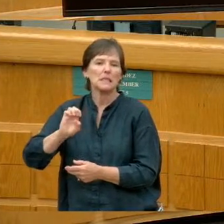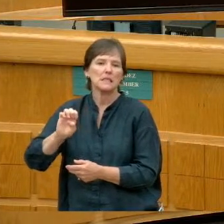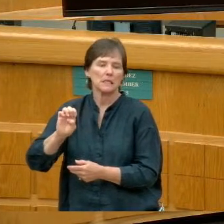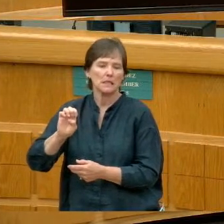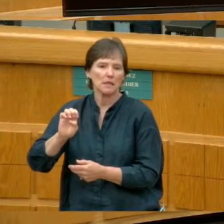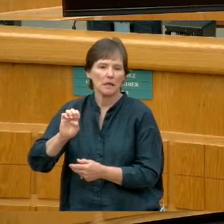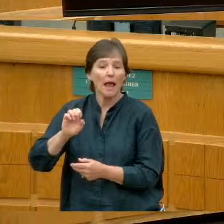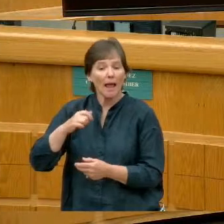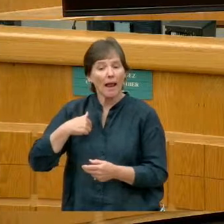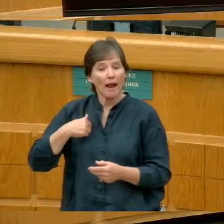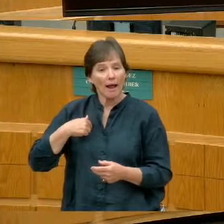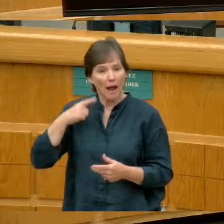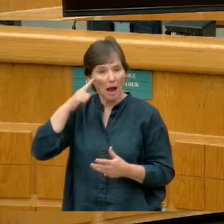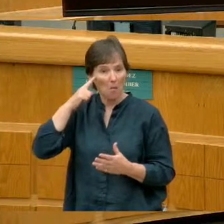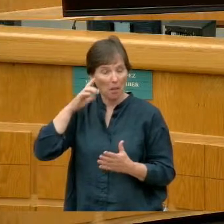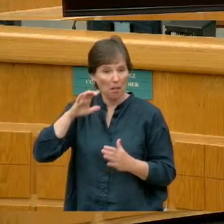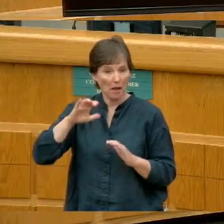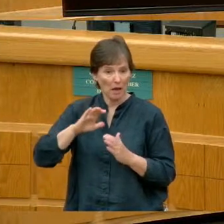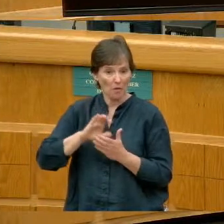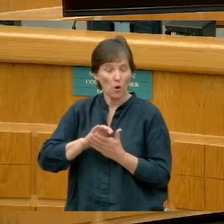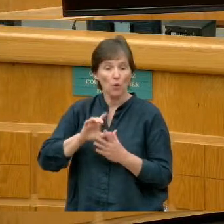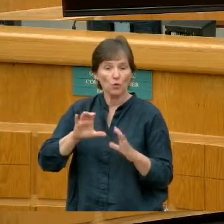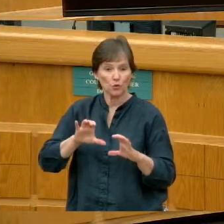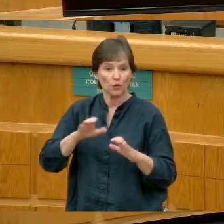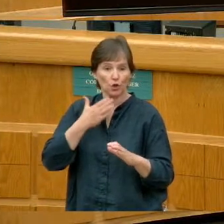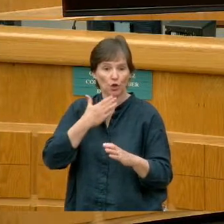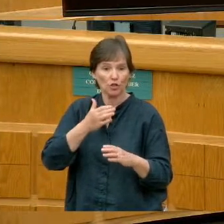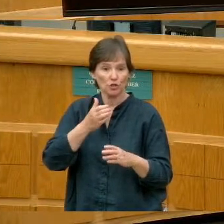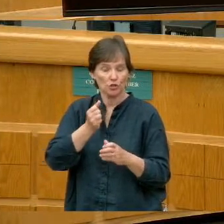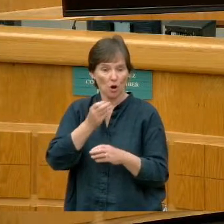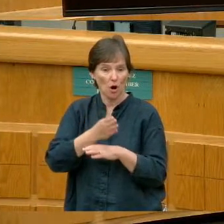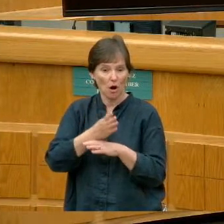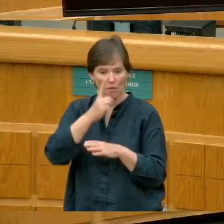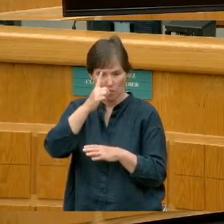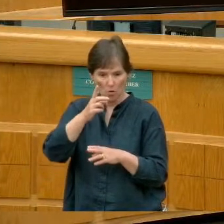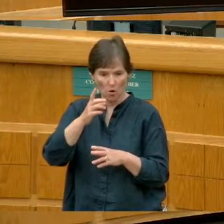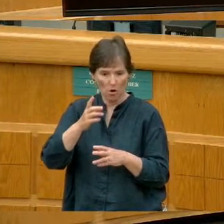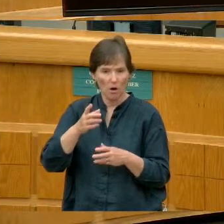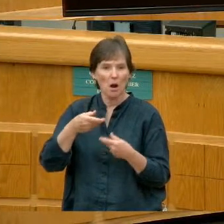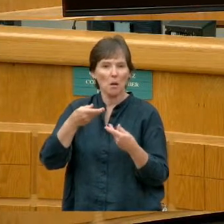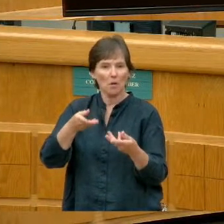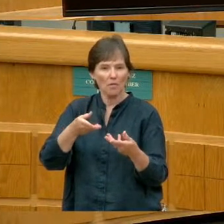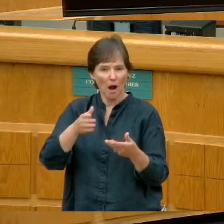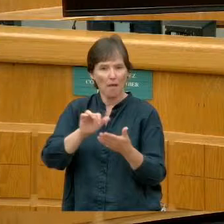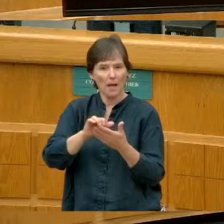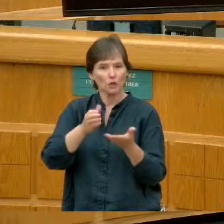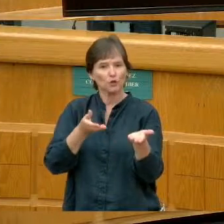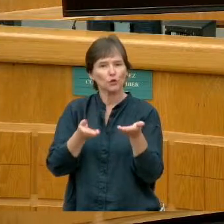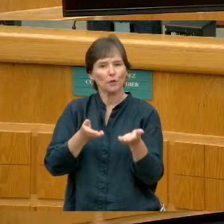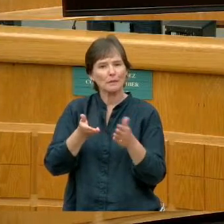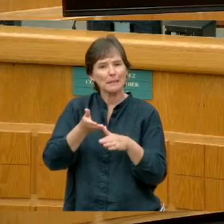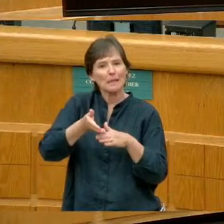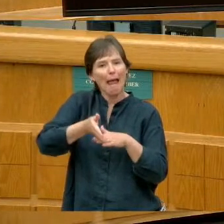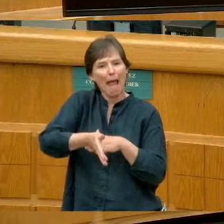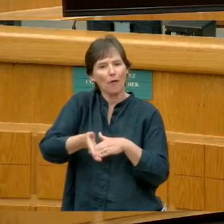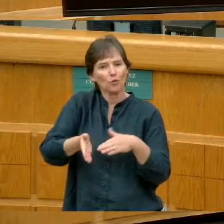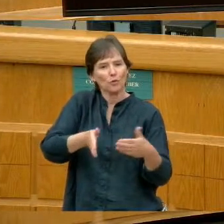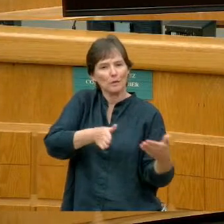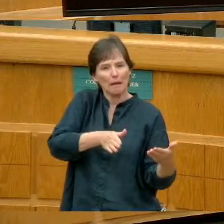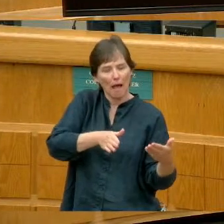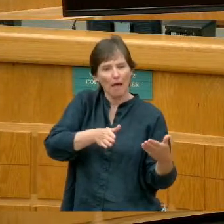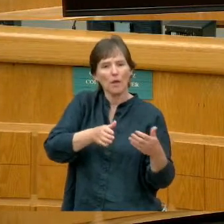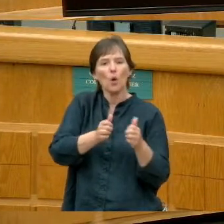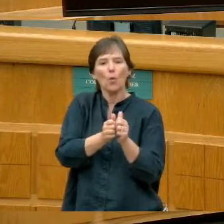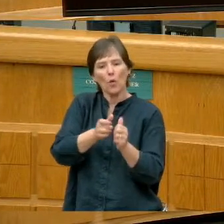job to provide the dignity and the respect that's required for the deceased. And when the body of the deceased